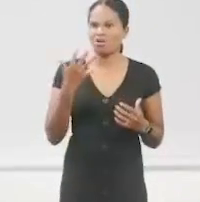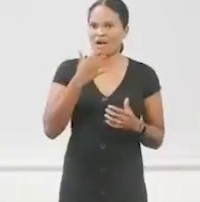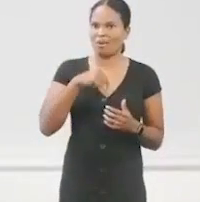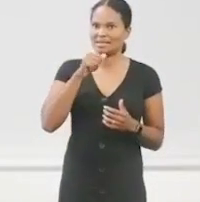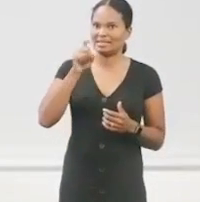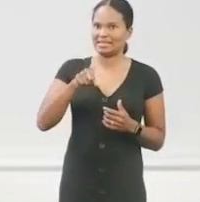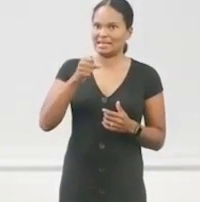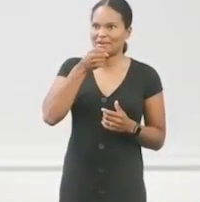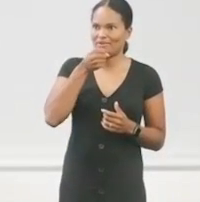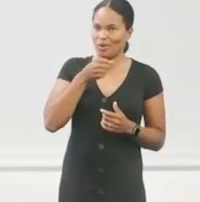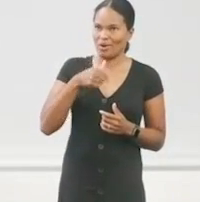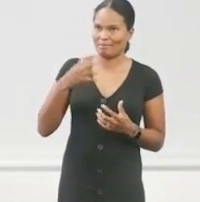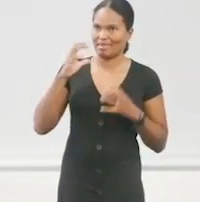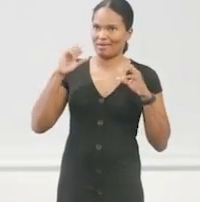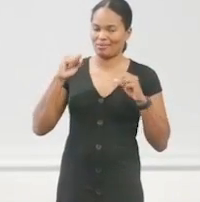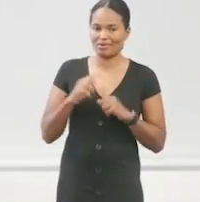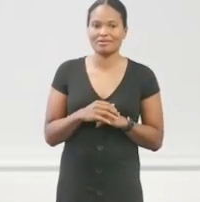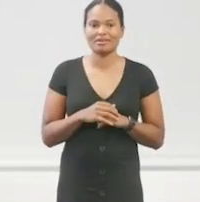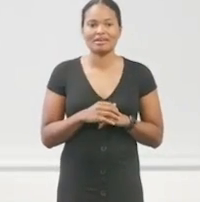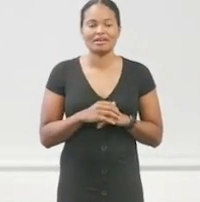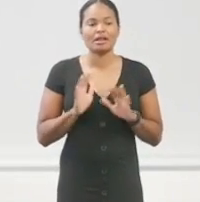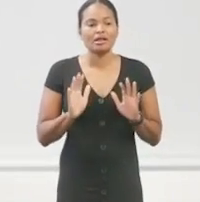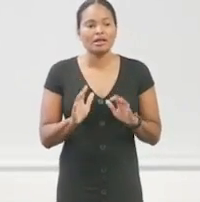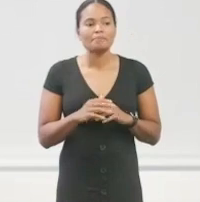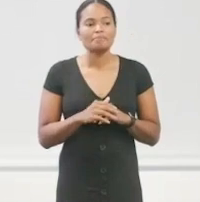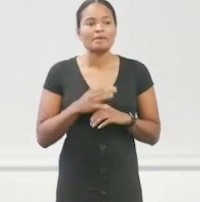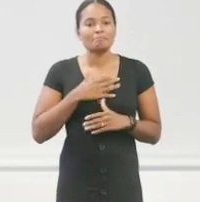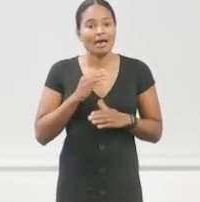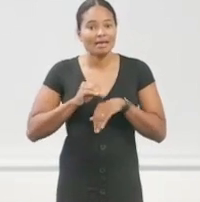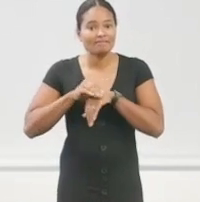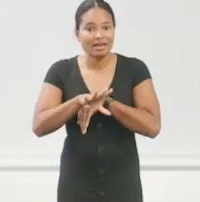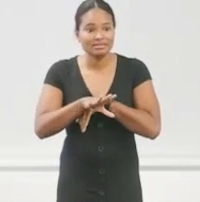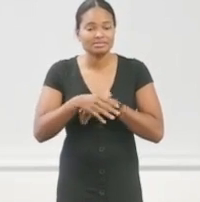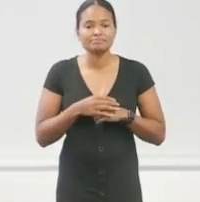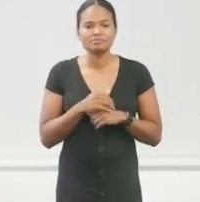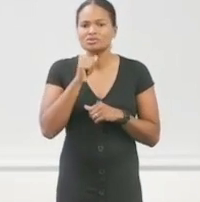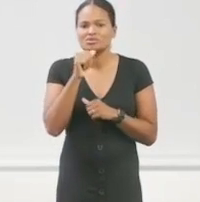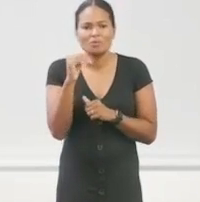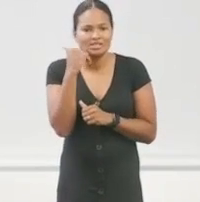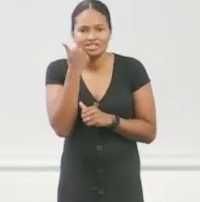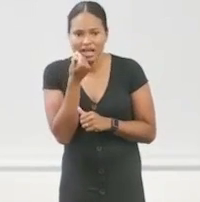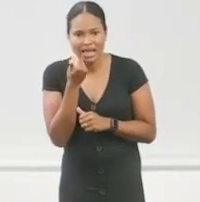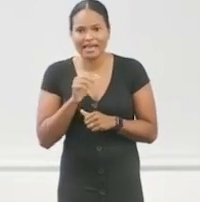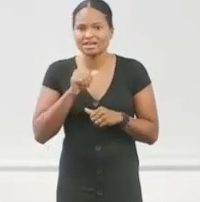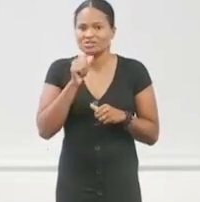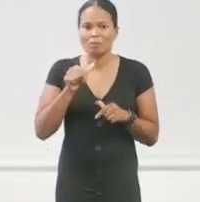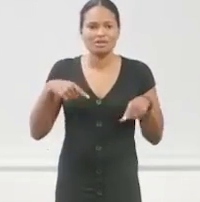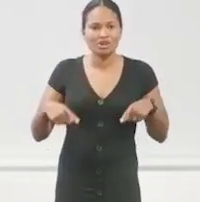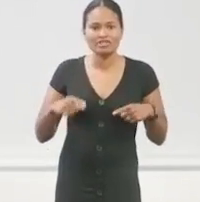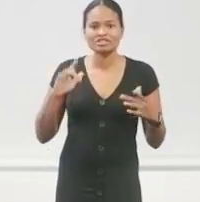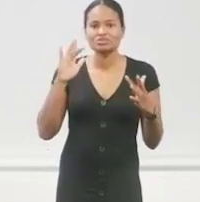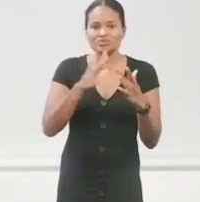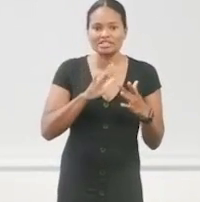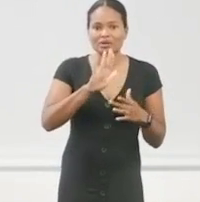already. I'd say not to be shy about reaching out to your police department, your fire department,